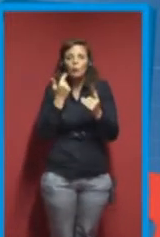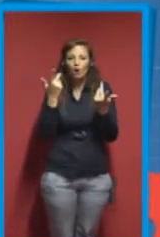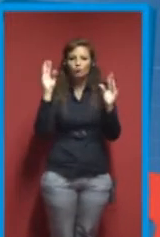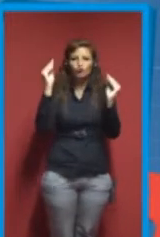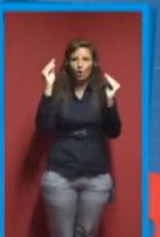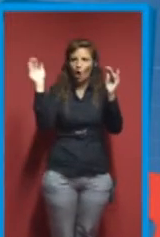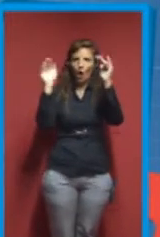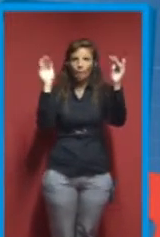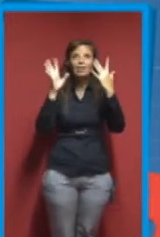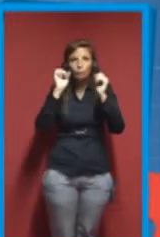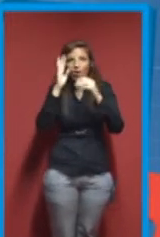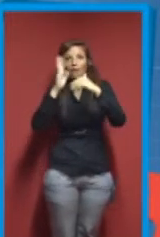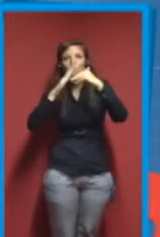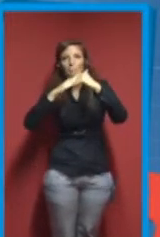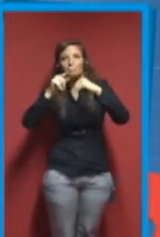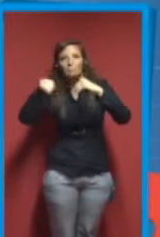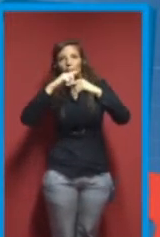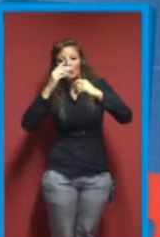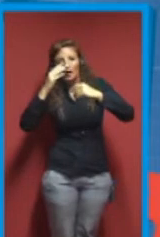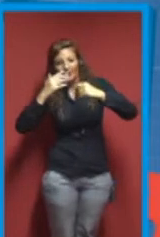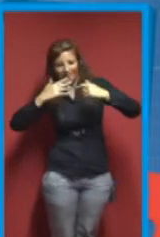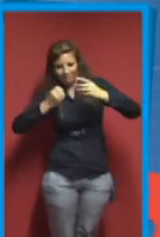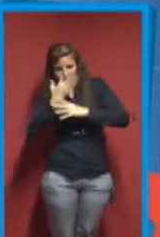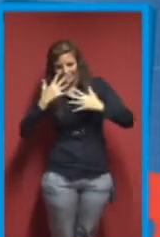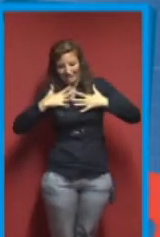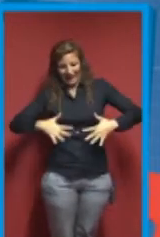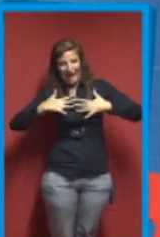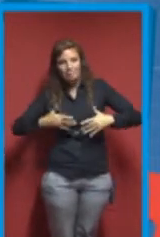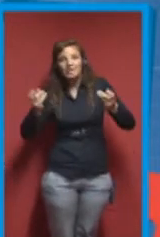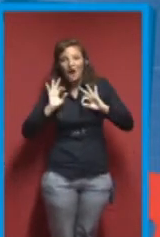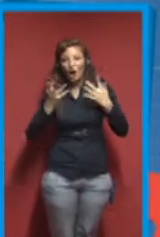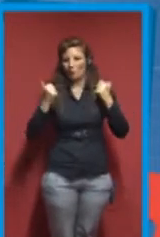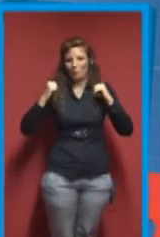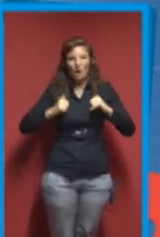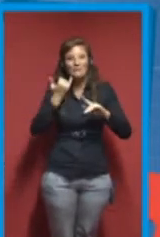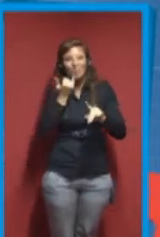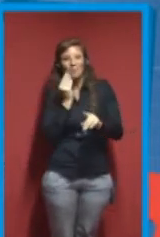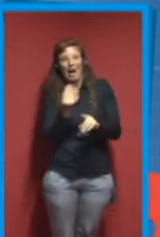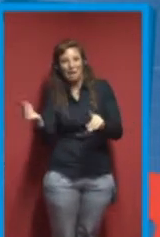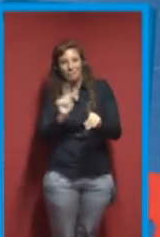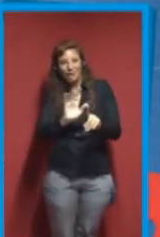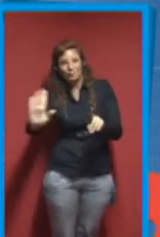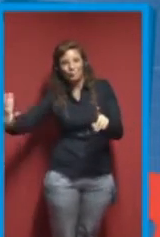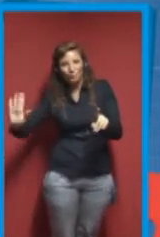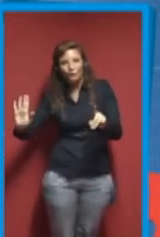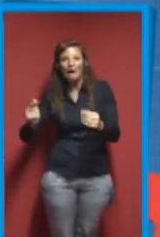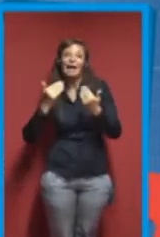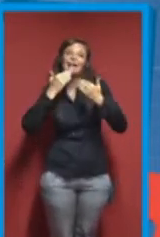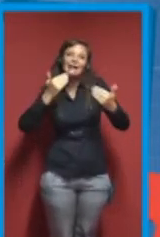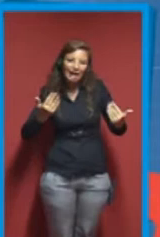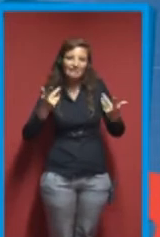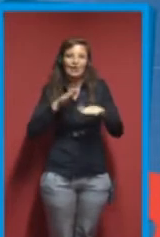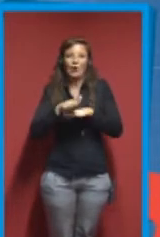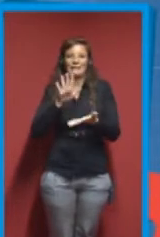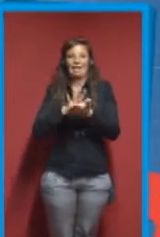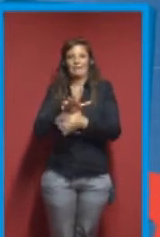wearing, right down to drawing on the fabric, which we can print with laser printers directly onto textiles and send kids cloth